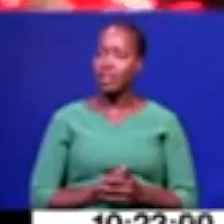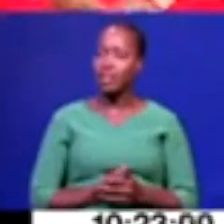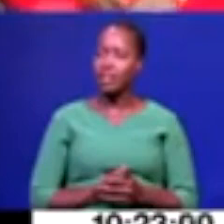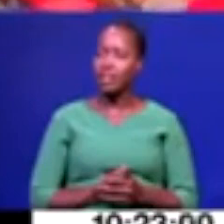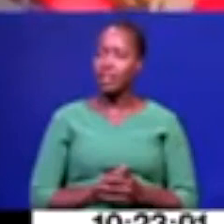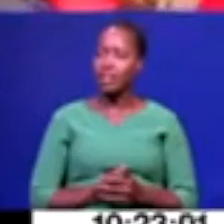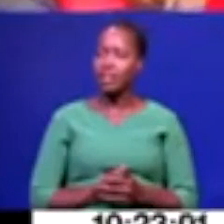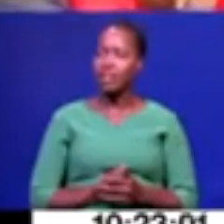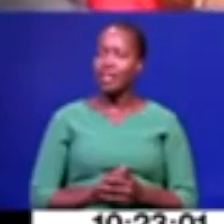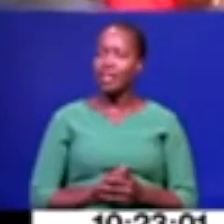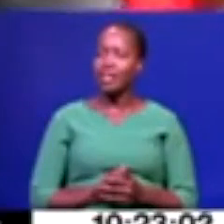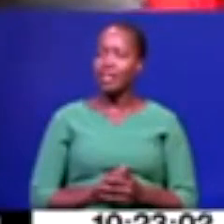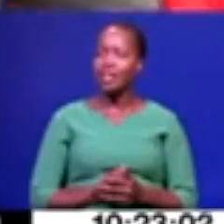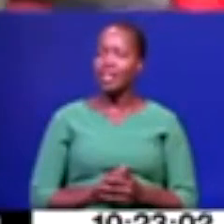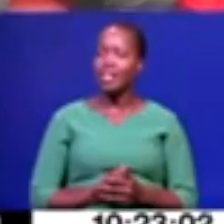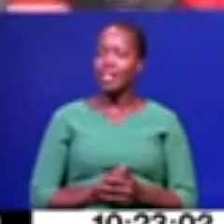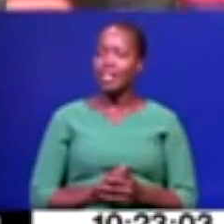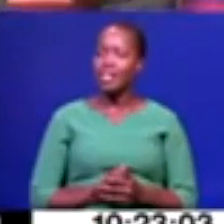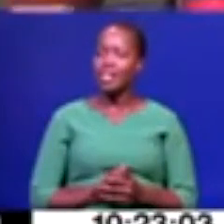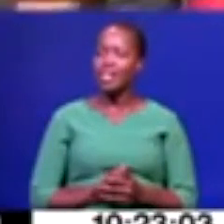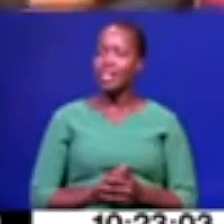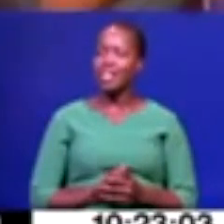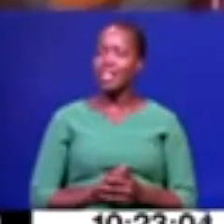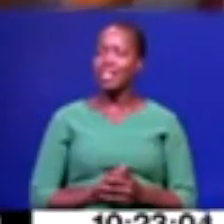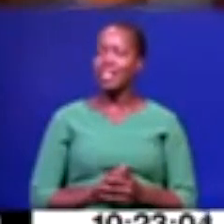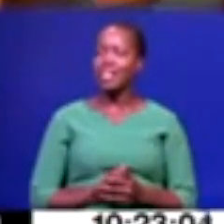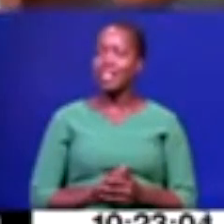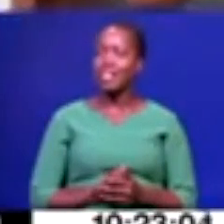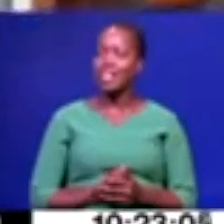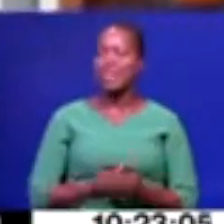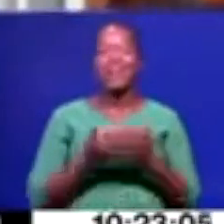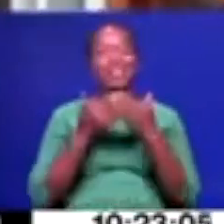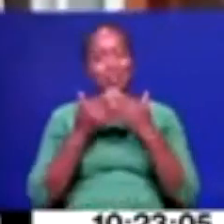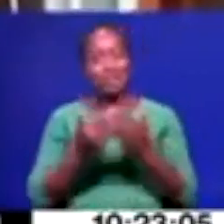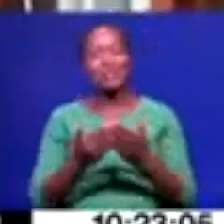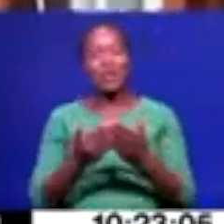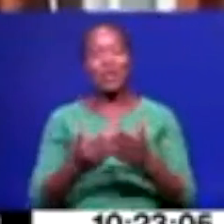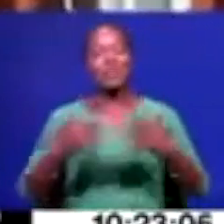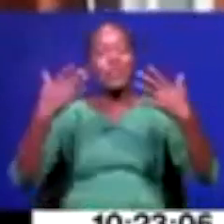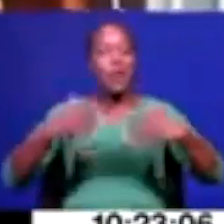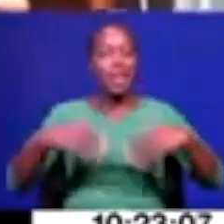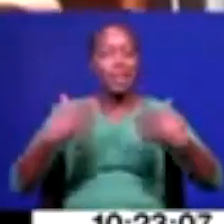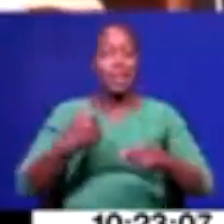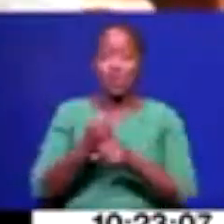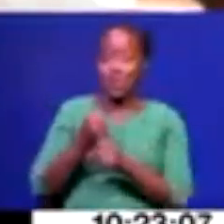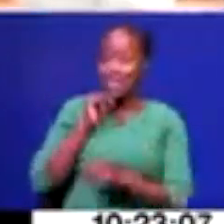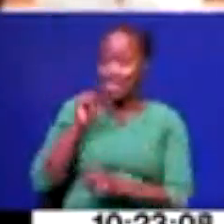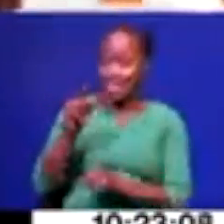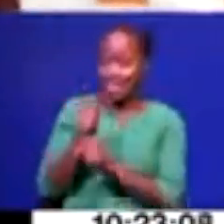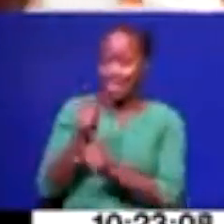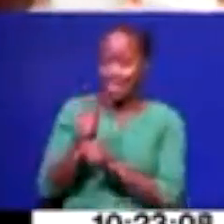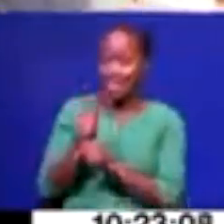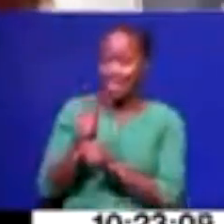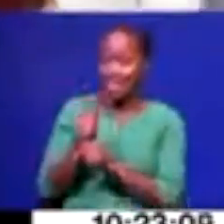Very good. Your Excellency, in appreciation of the incredible work that Ferdinand is doing,